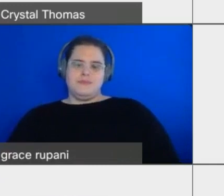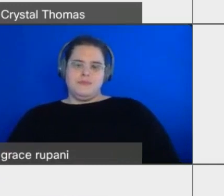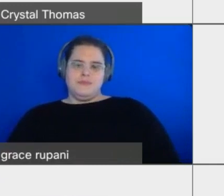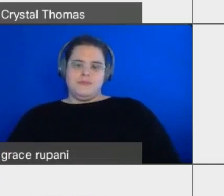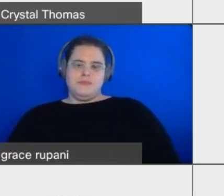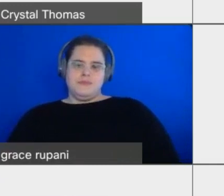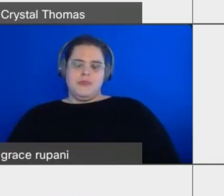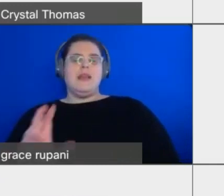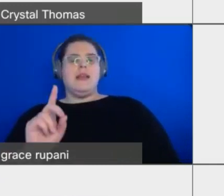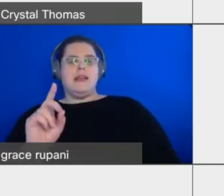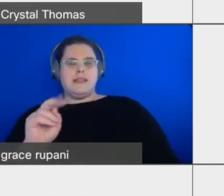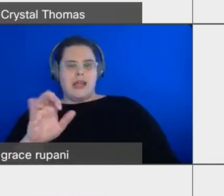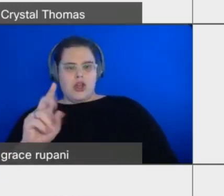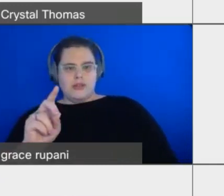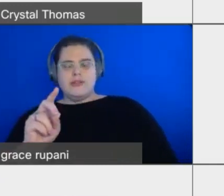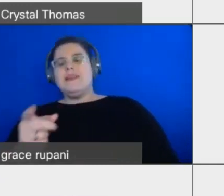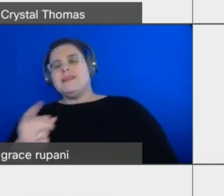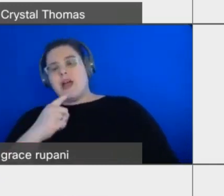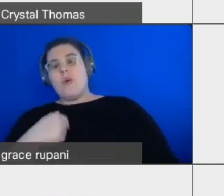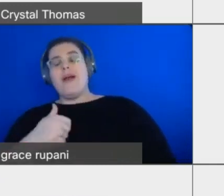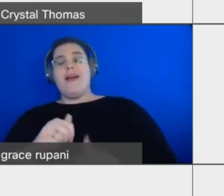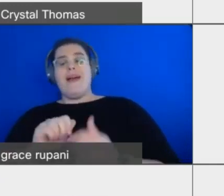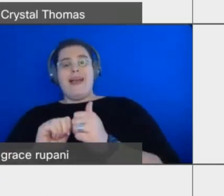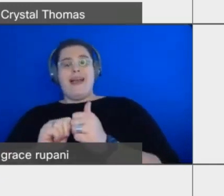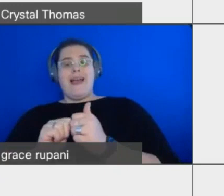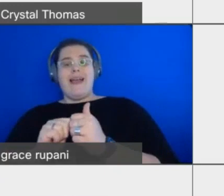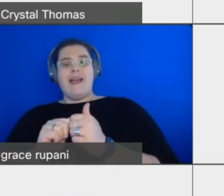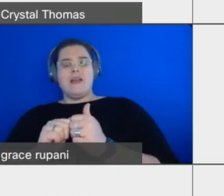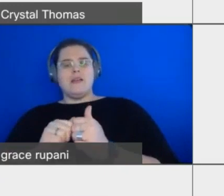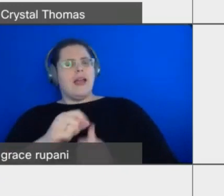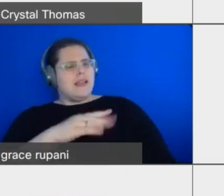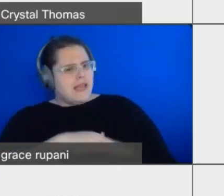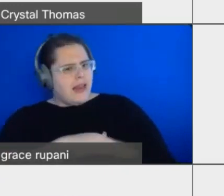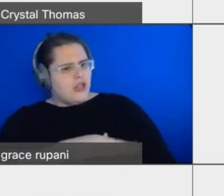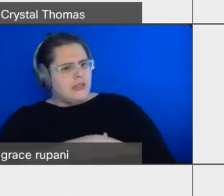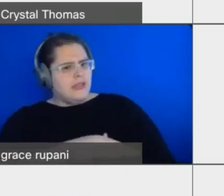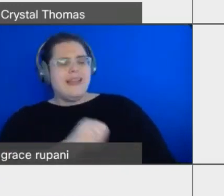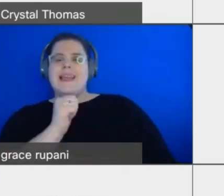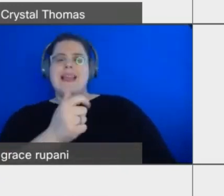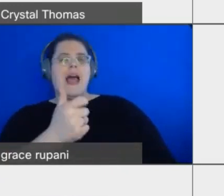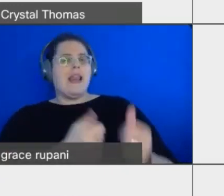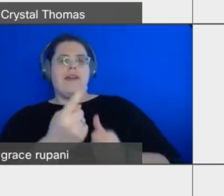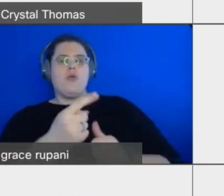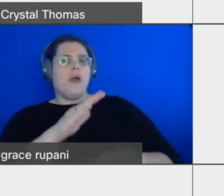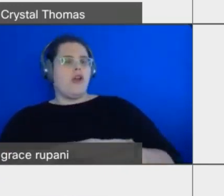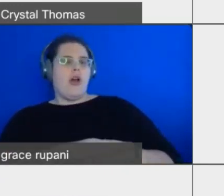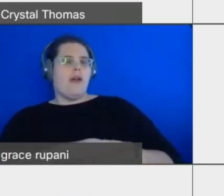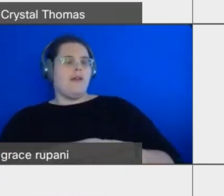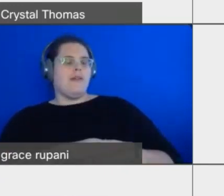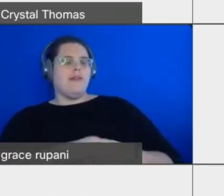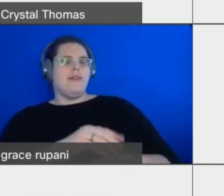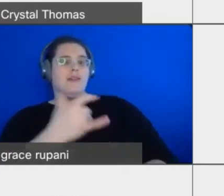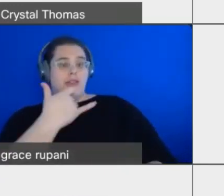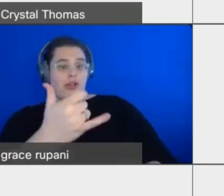Yeah, so how to use it. Donald? Yeah. Hey, Donald, Yes. not everyone on the